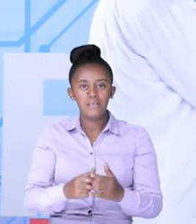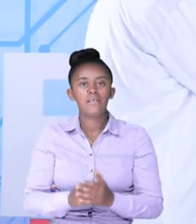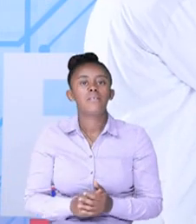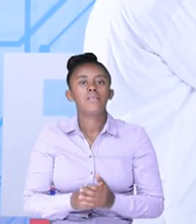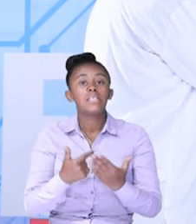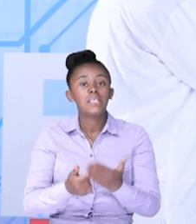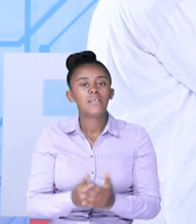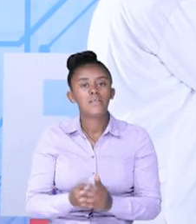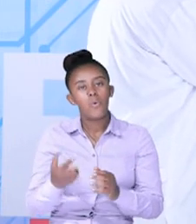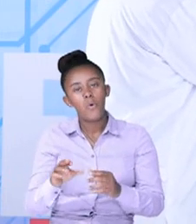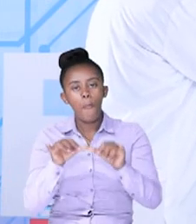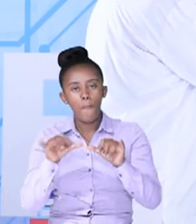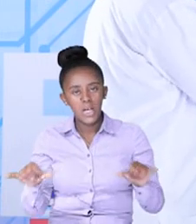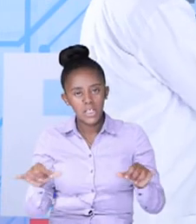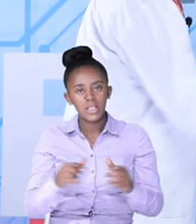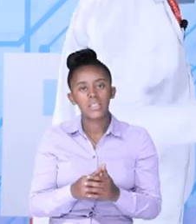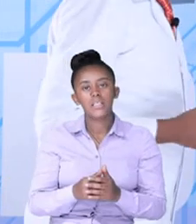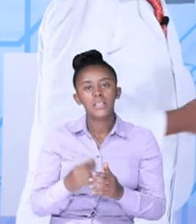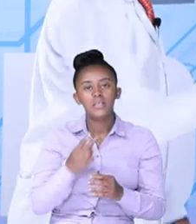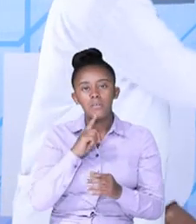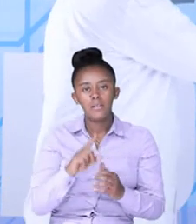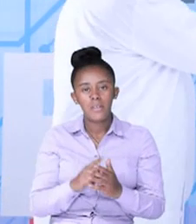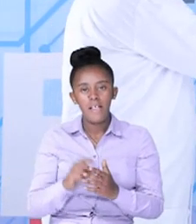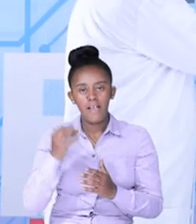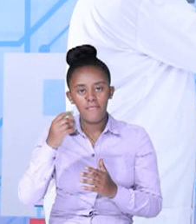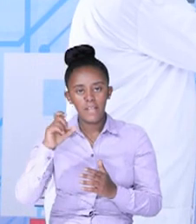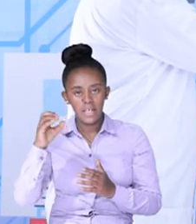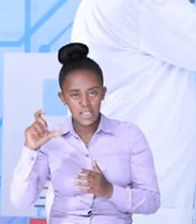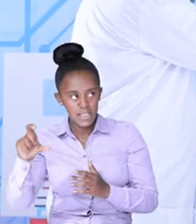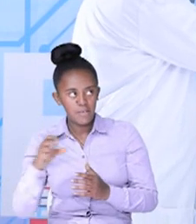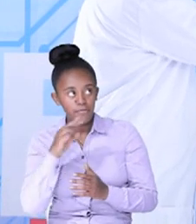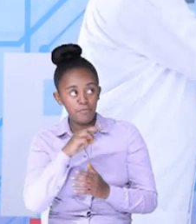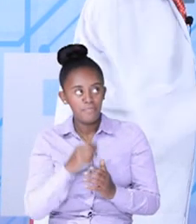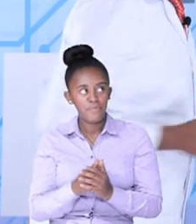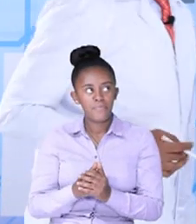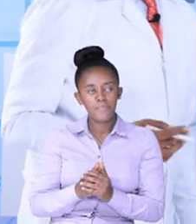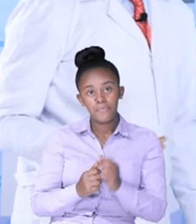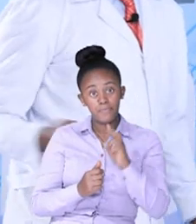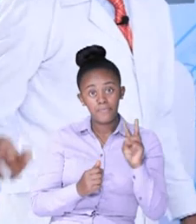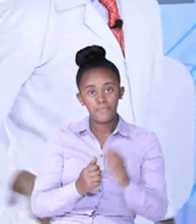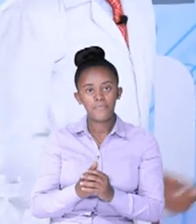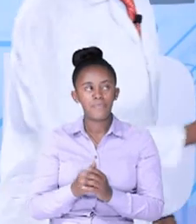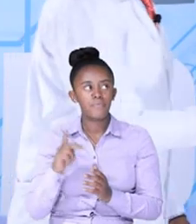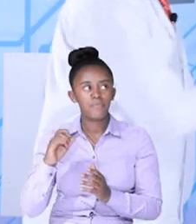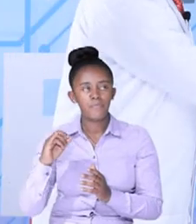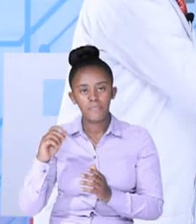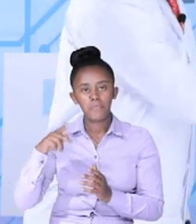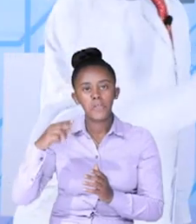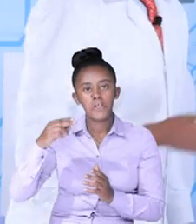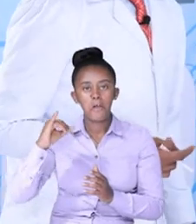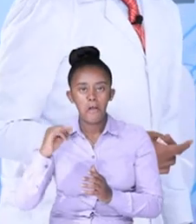or measured using flux phi. This is a Greek letter, phi, phi, phi, or